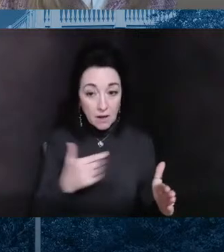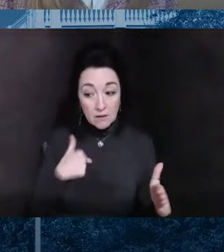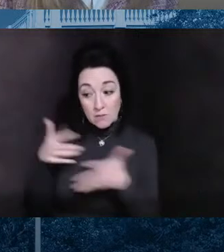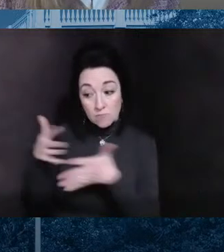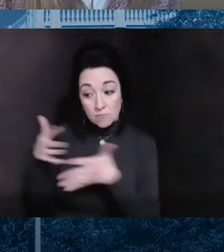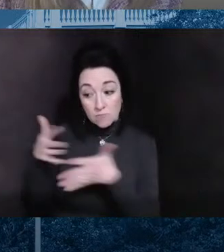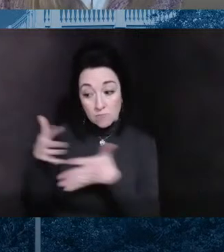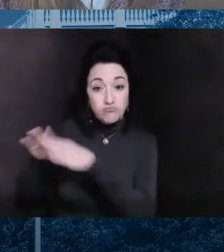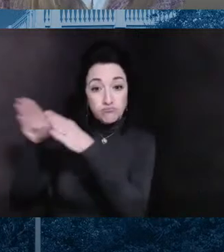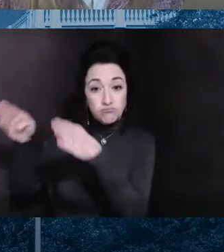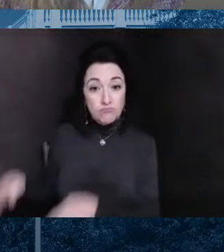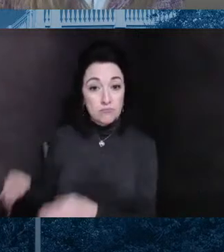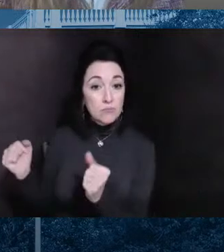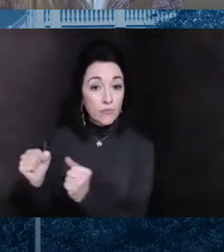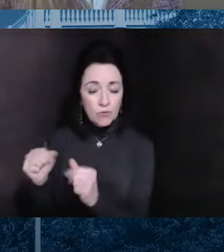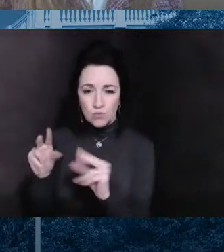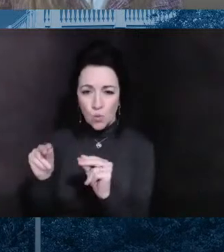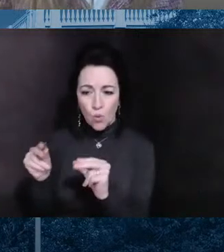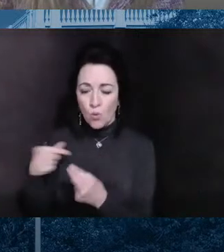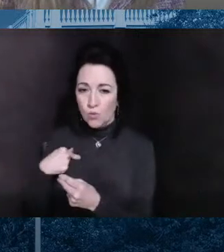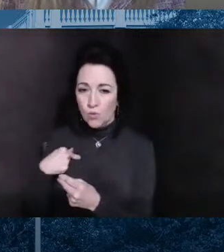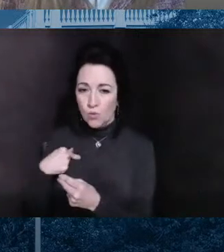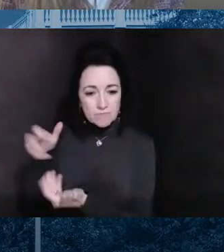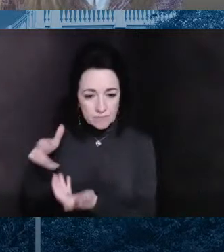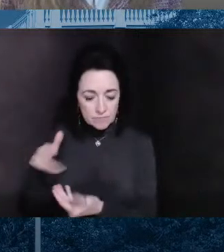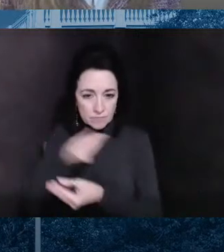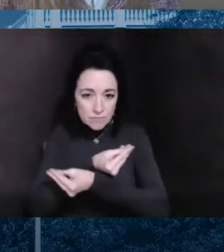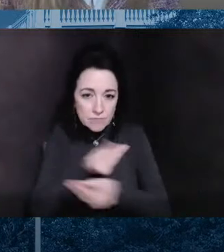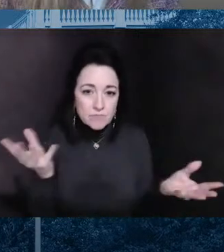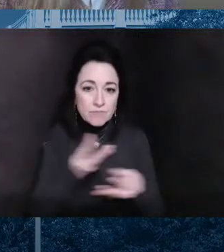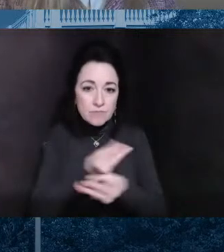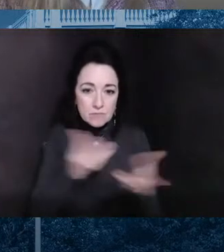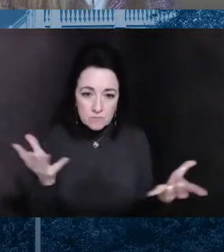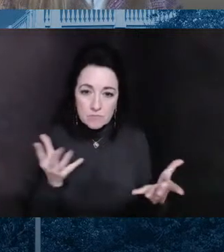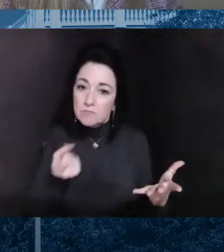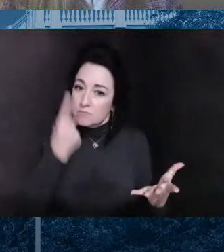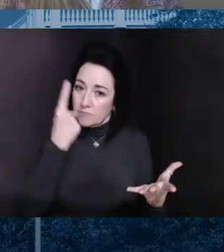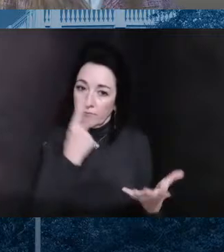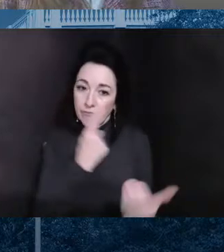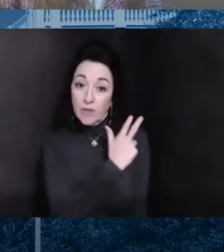partners, hospitals, doing their own folks, helping us with